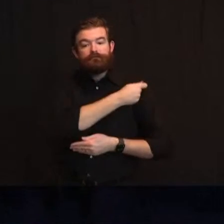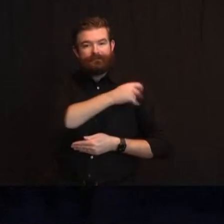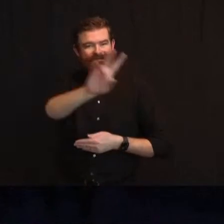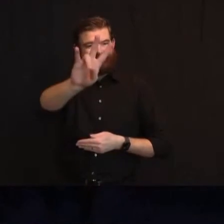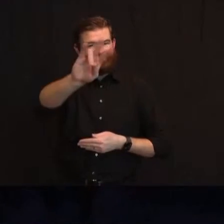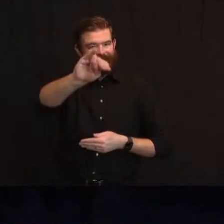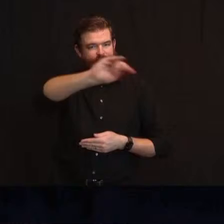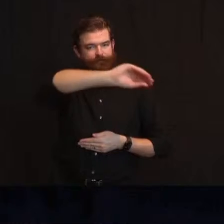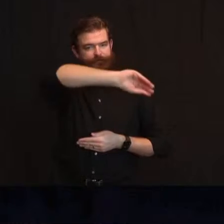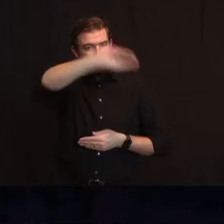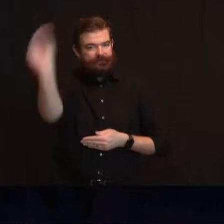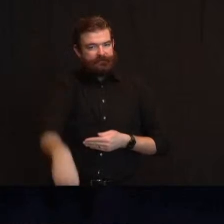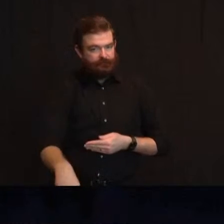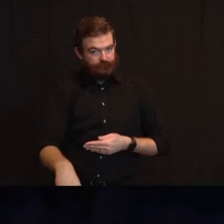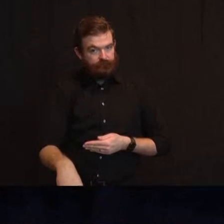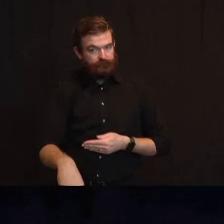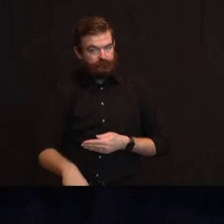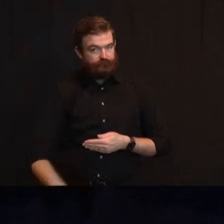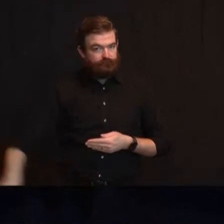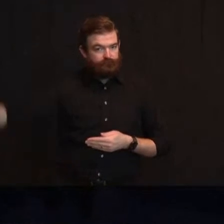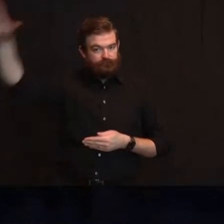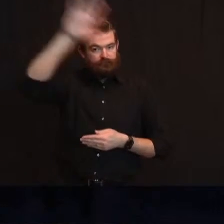report, as the governor shared, our hospitals report